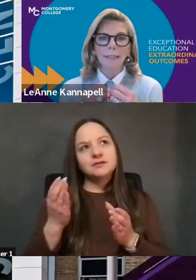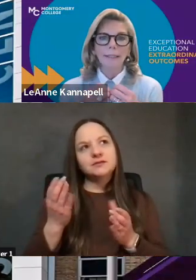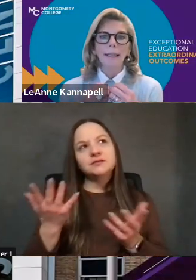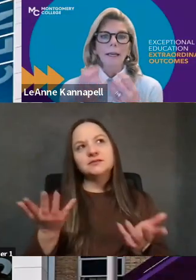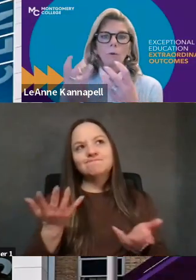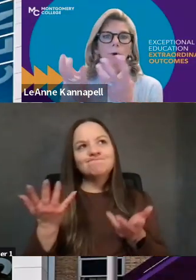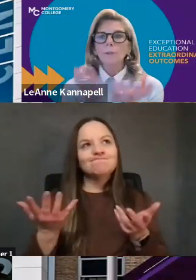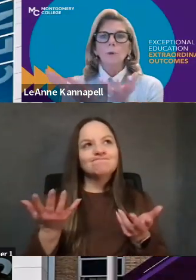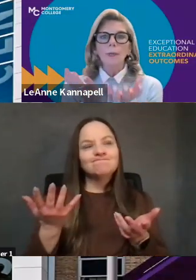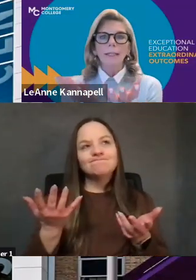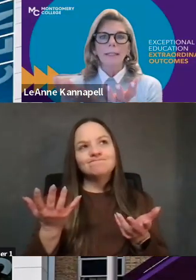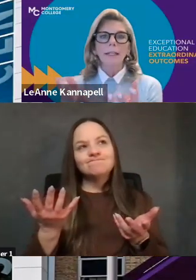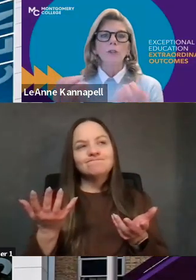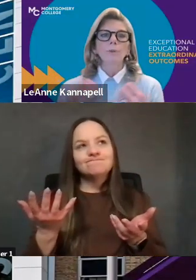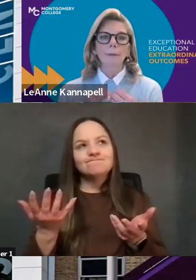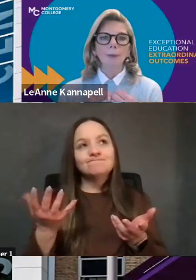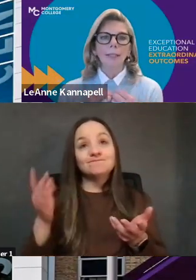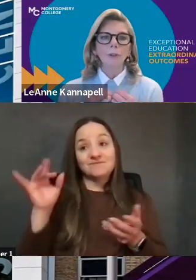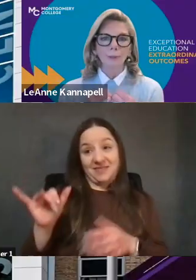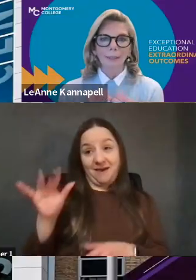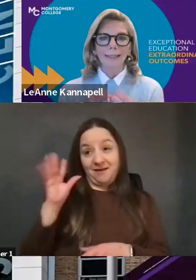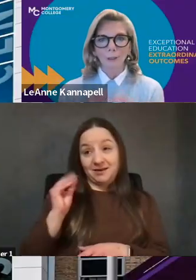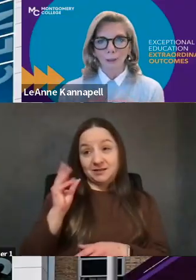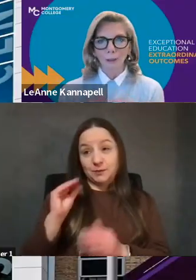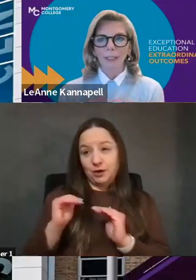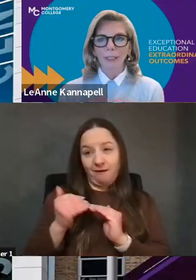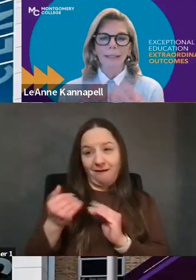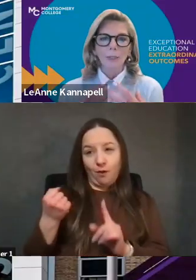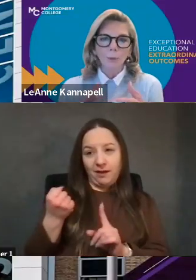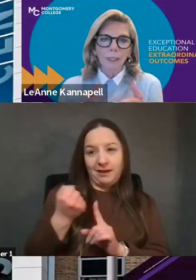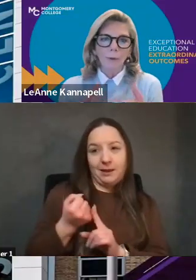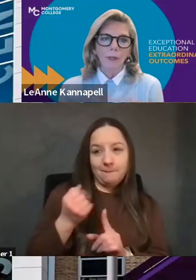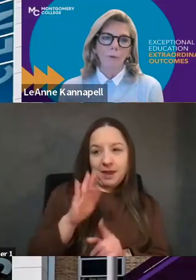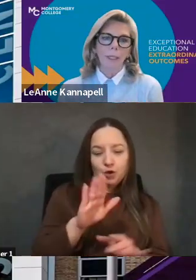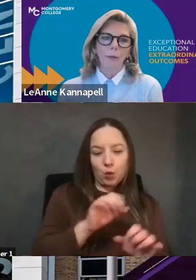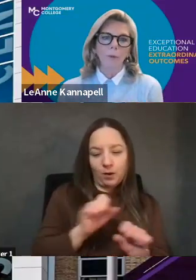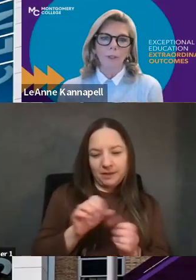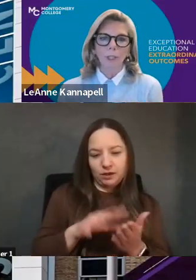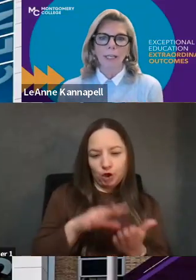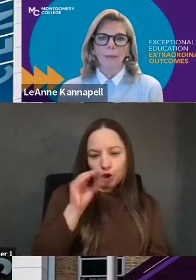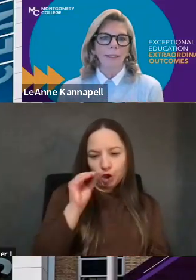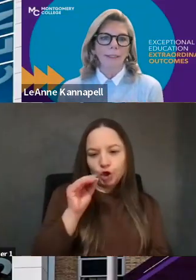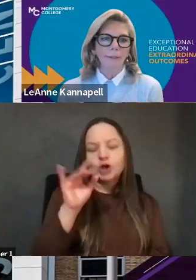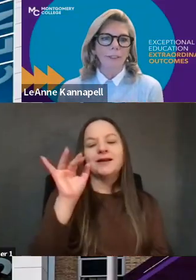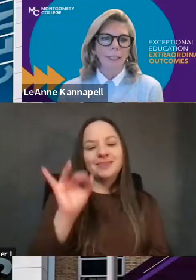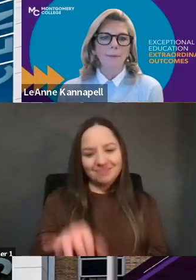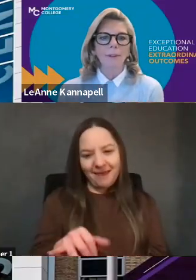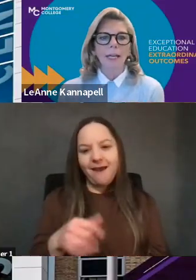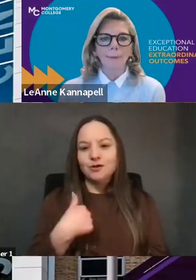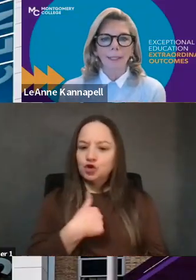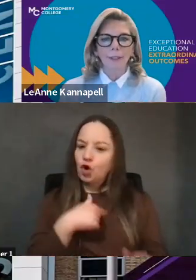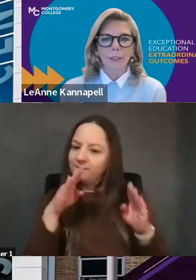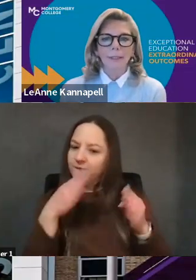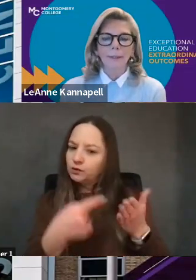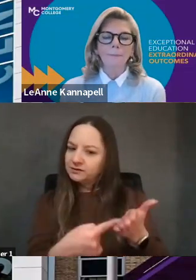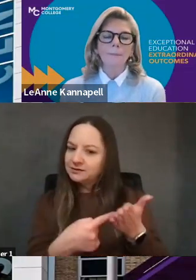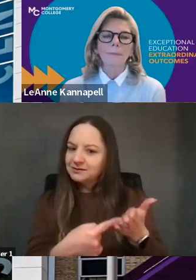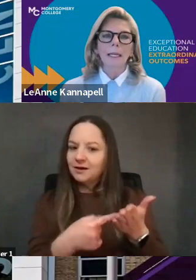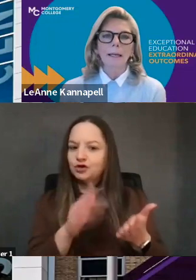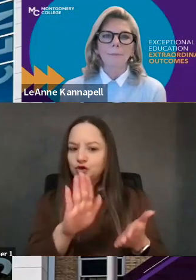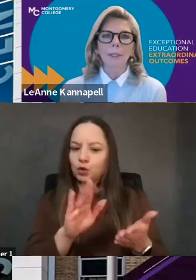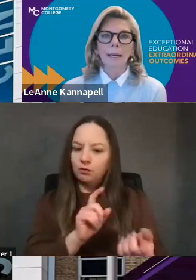how did what was going on in the classroom impact your ability to learn? And that's really where we will talk about the different types of